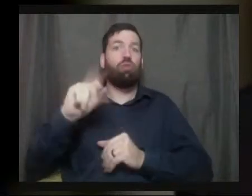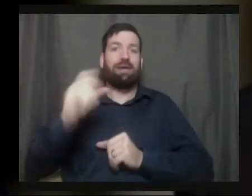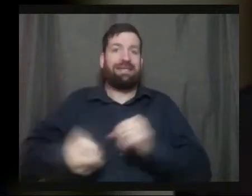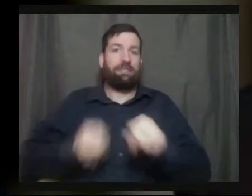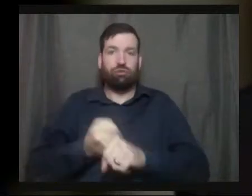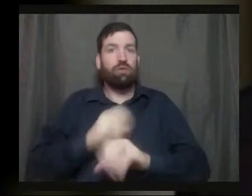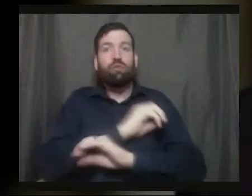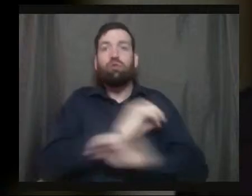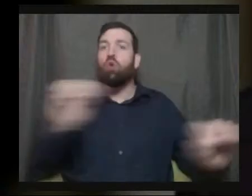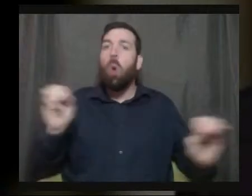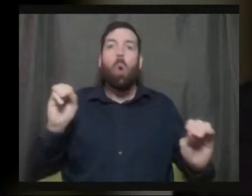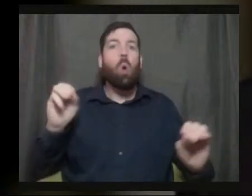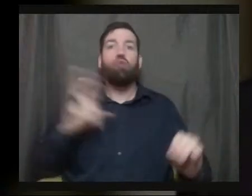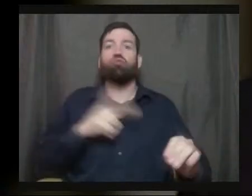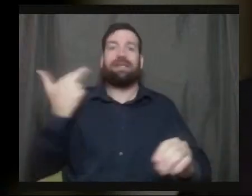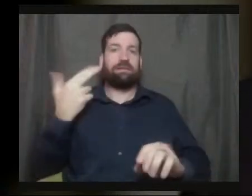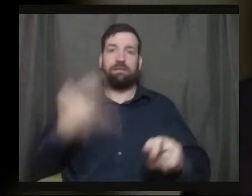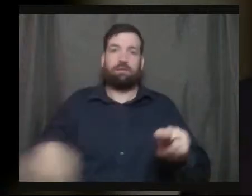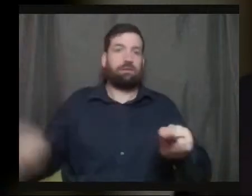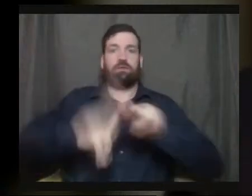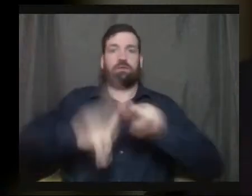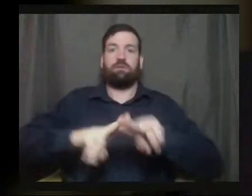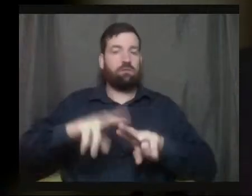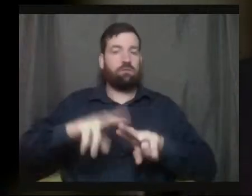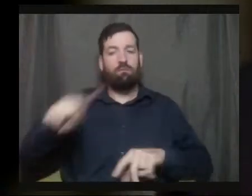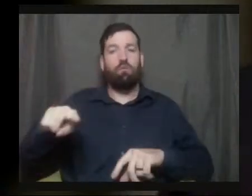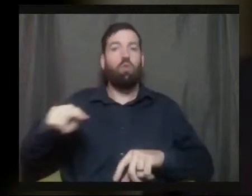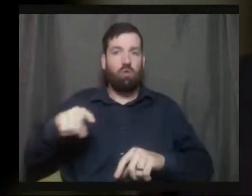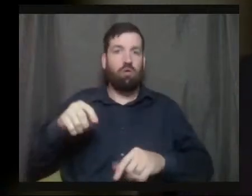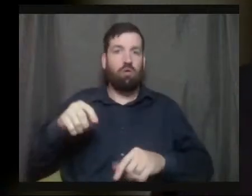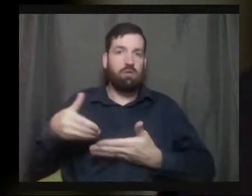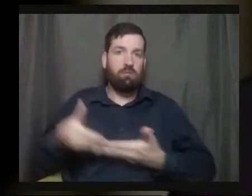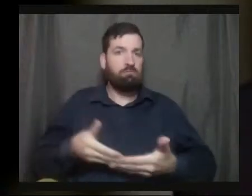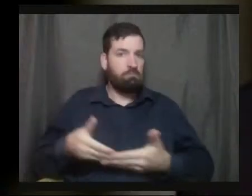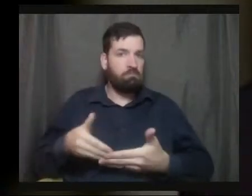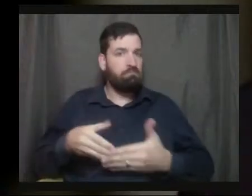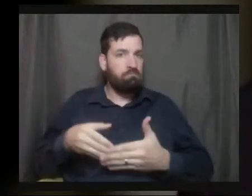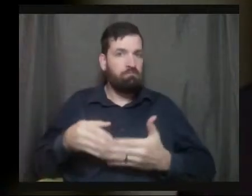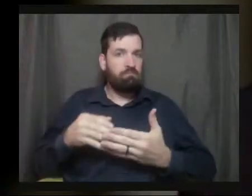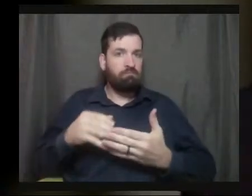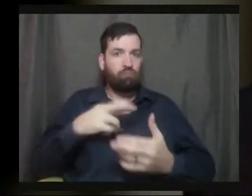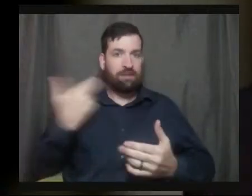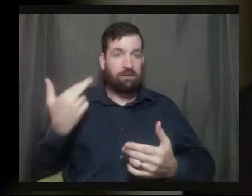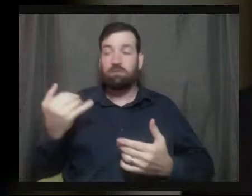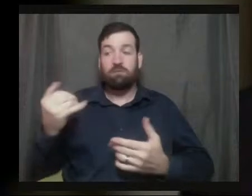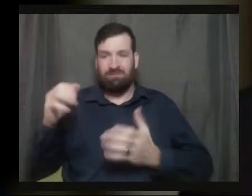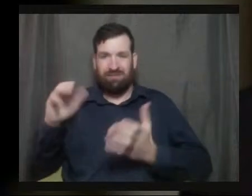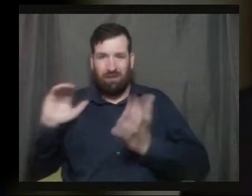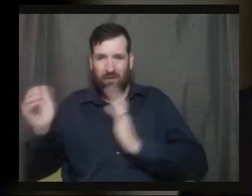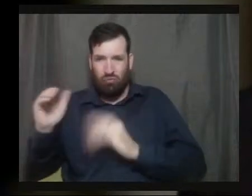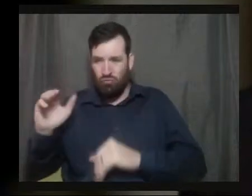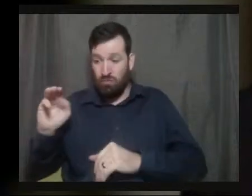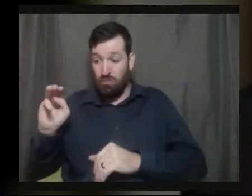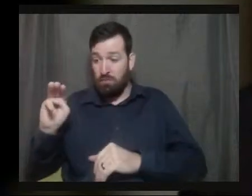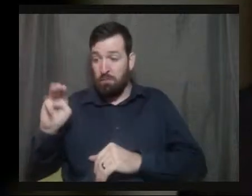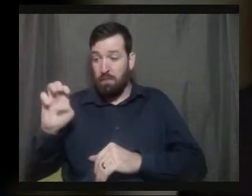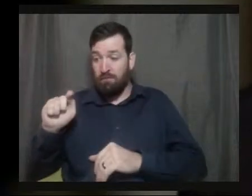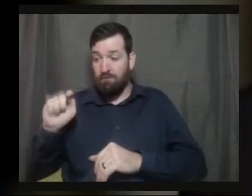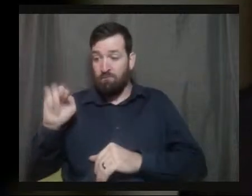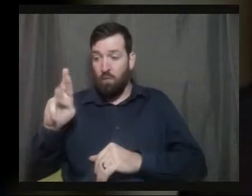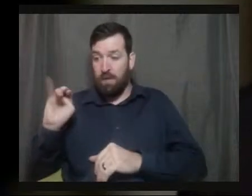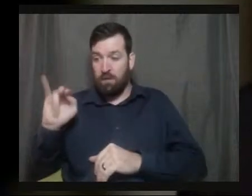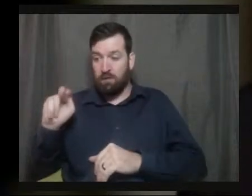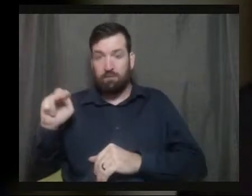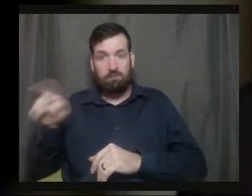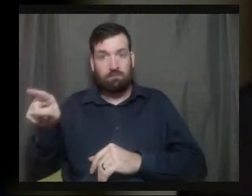risk for congenital anomalies. And contrary to the potential risk, if any, to metformin use in pregnancy, we know for a